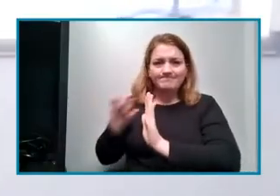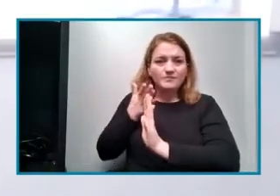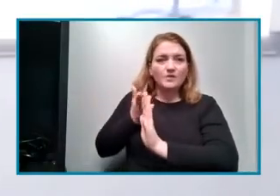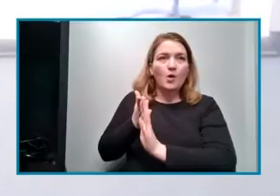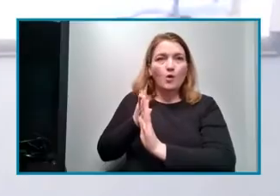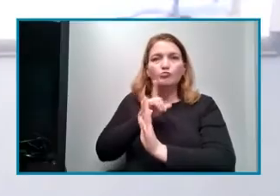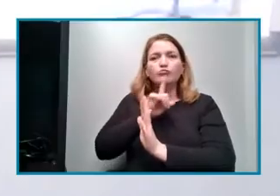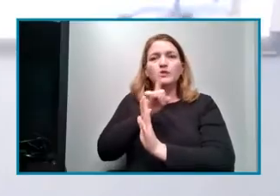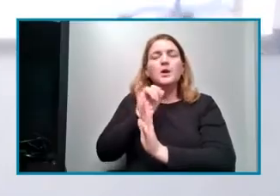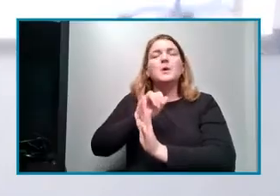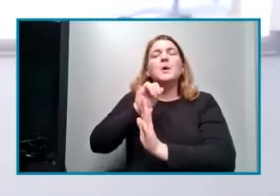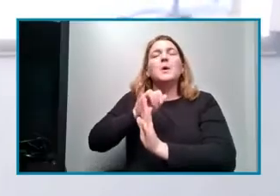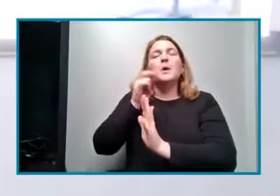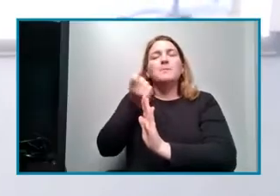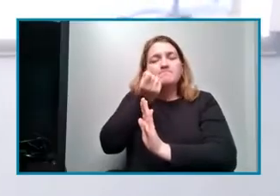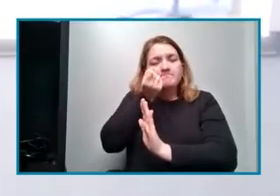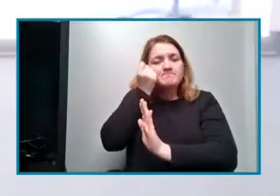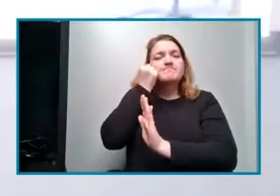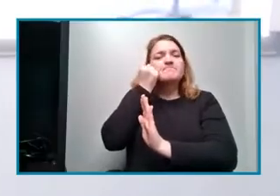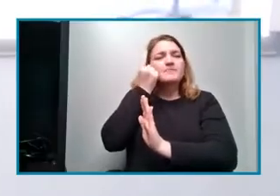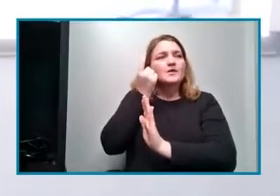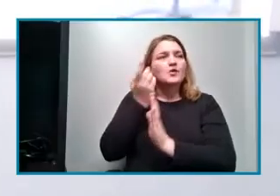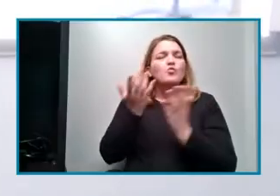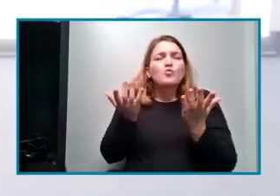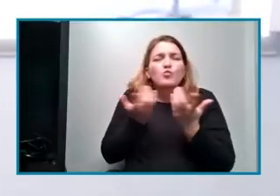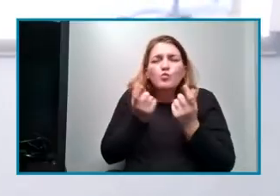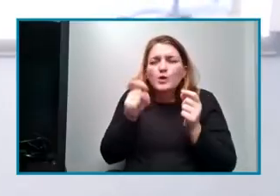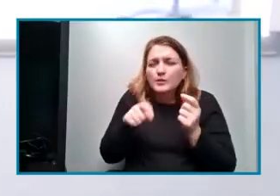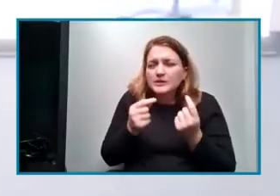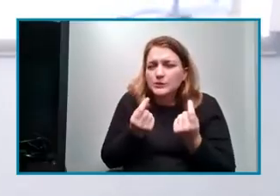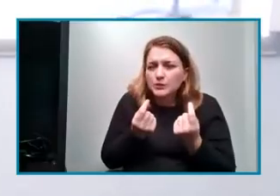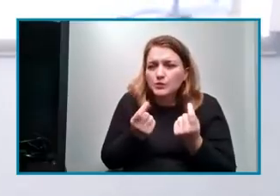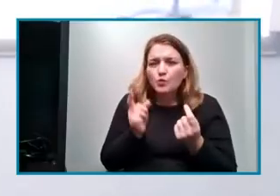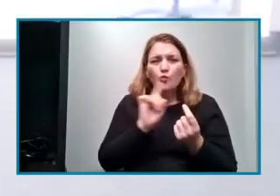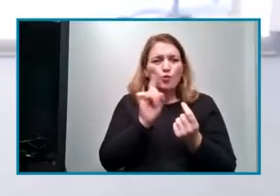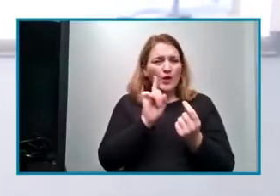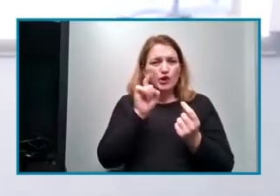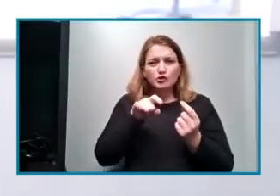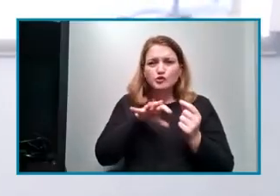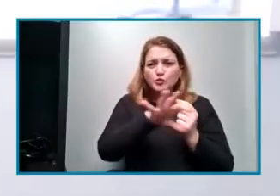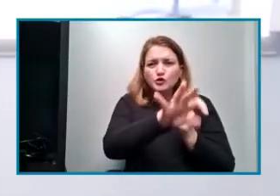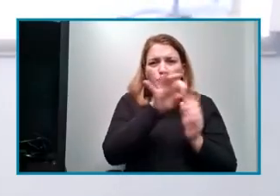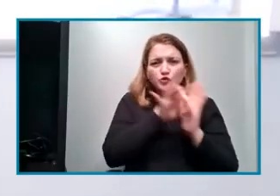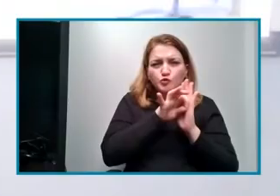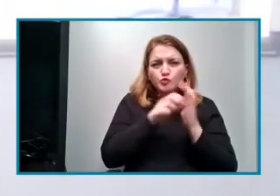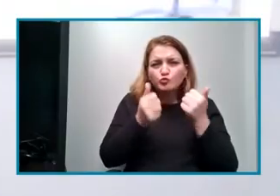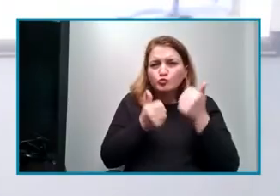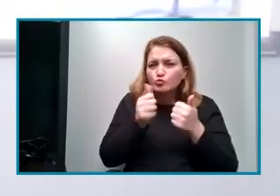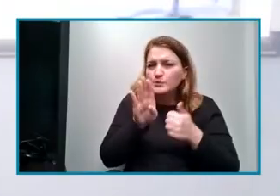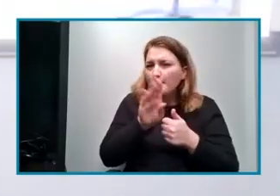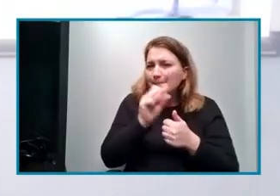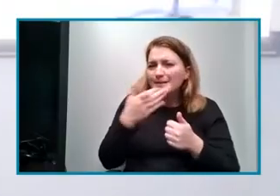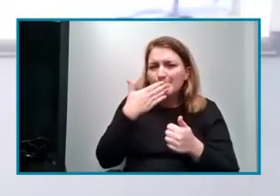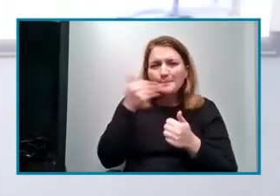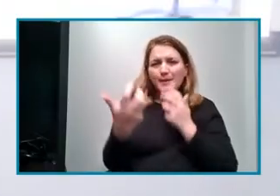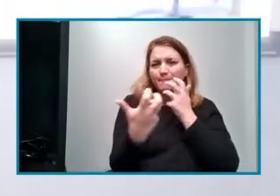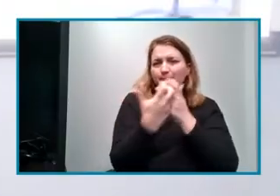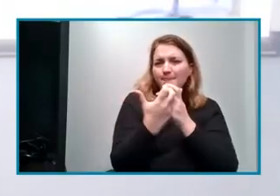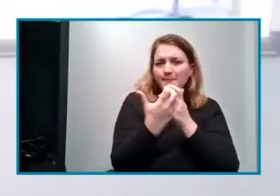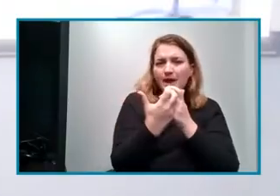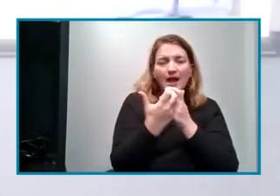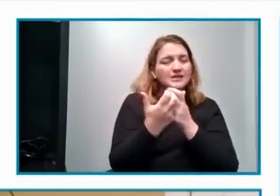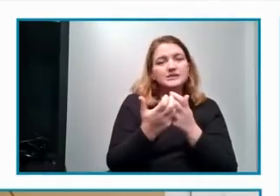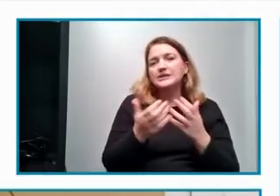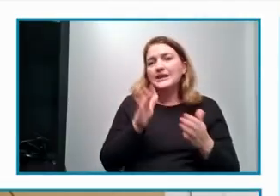needle and put it down where we're going into the military community and what the best practices are, to do no harm and have a great impact, hopefully.